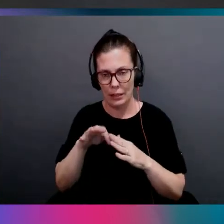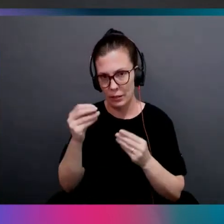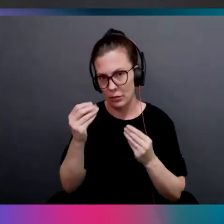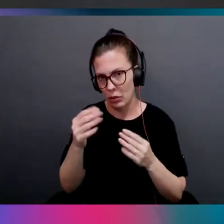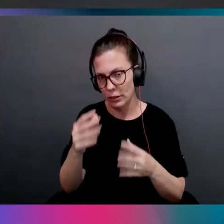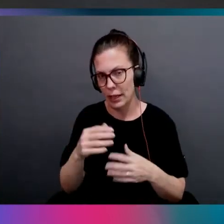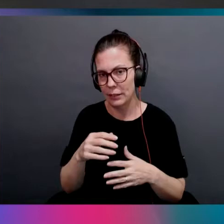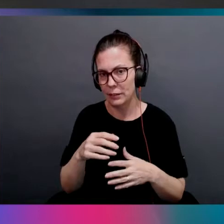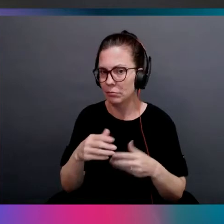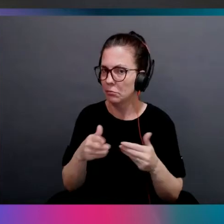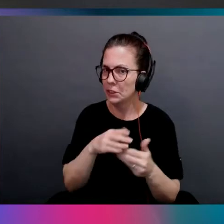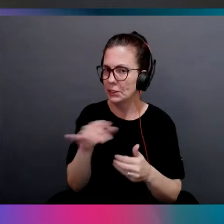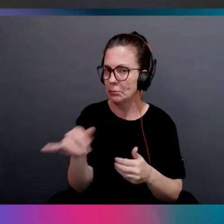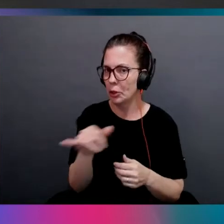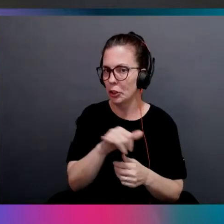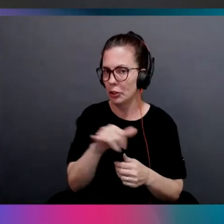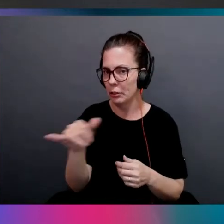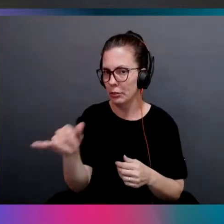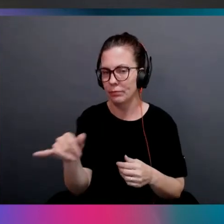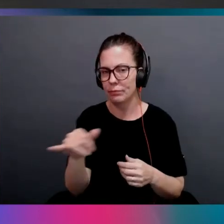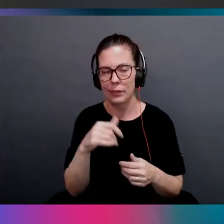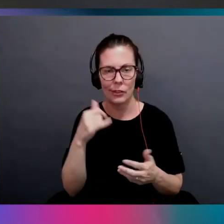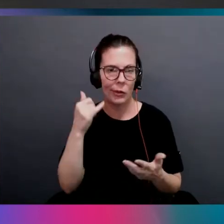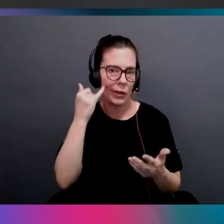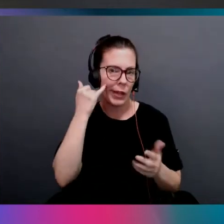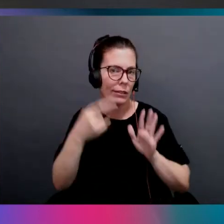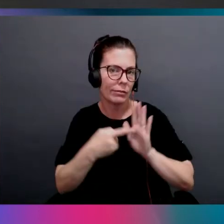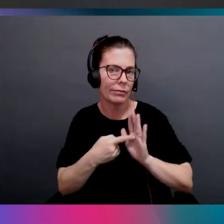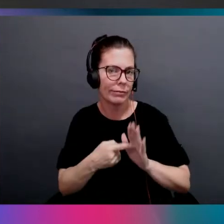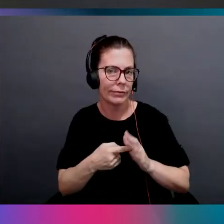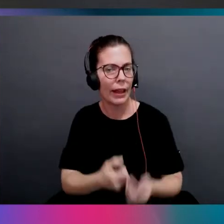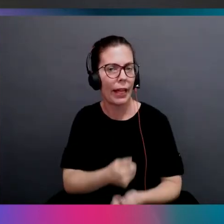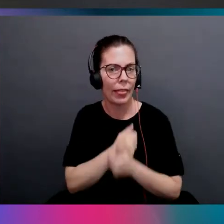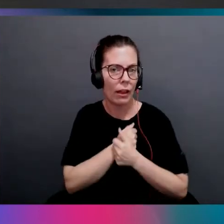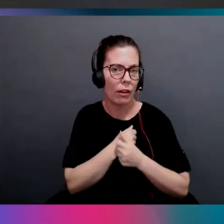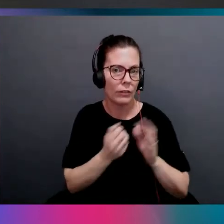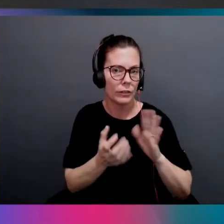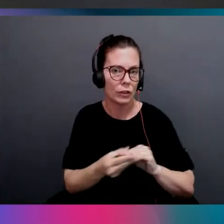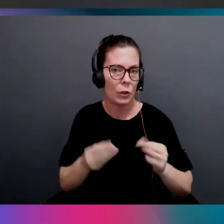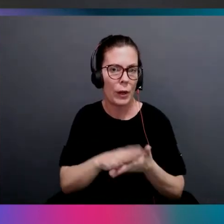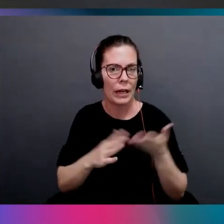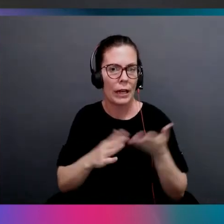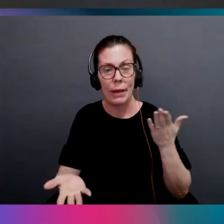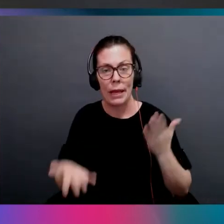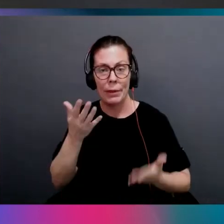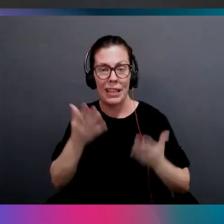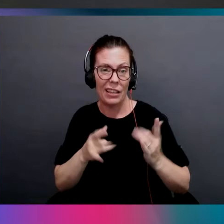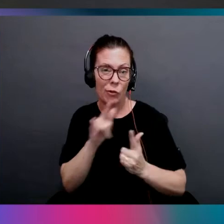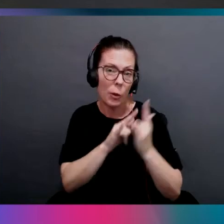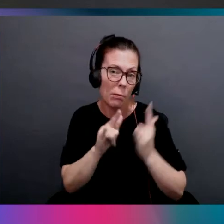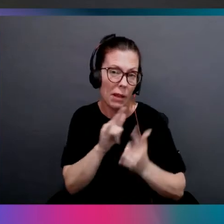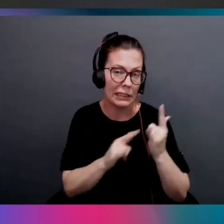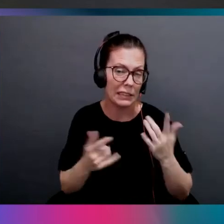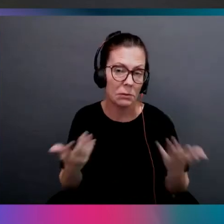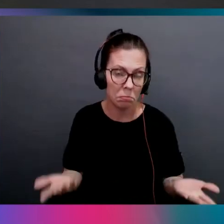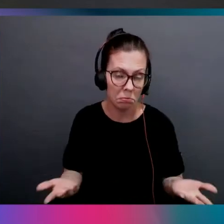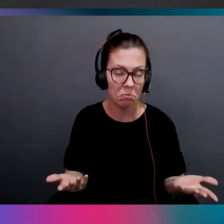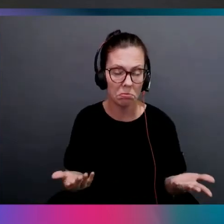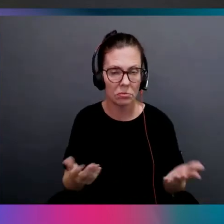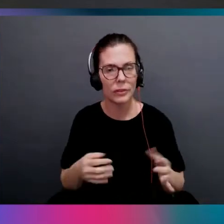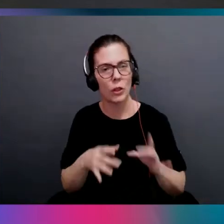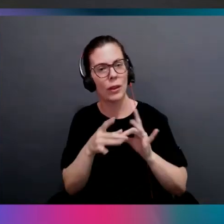similar. If it's a love story, it's going to be probably romance or something like that. So, based on that